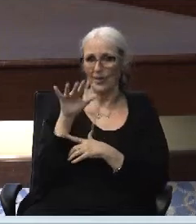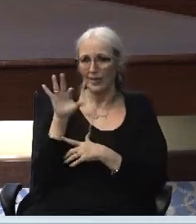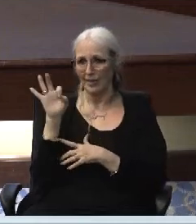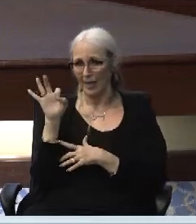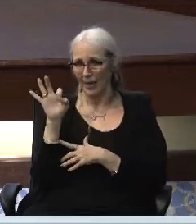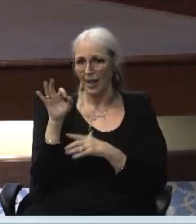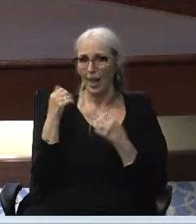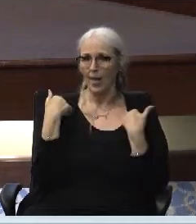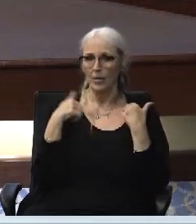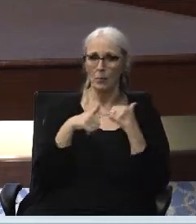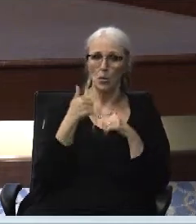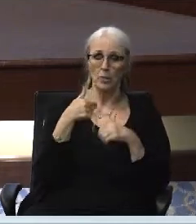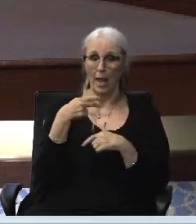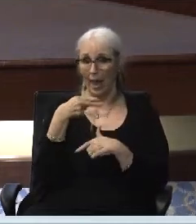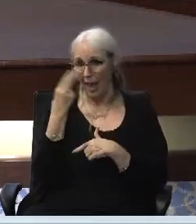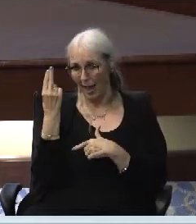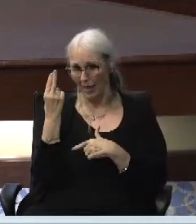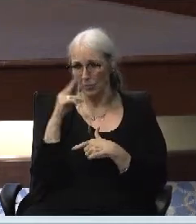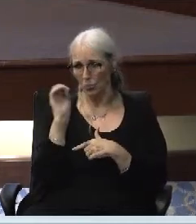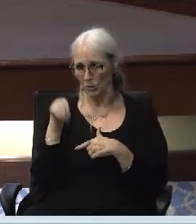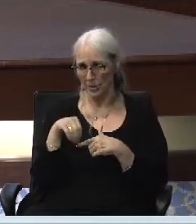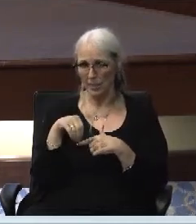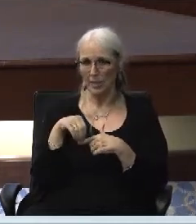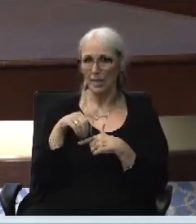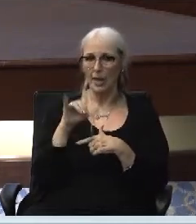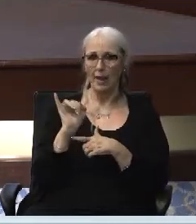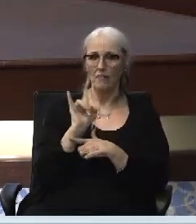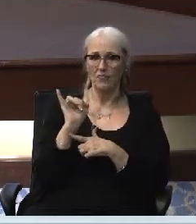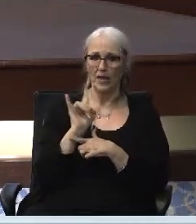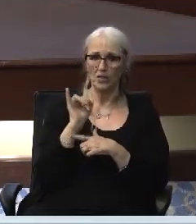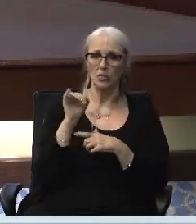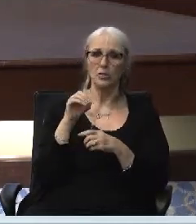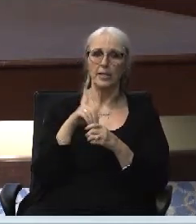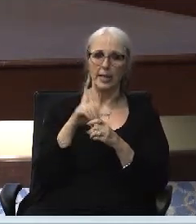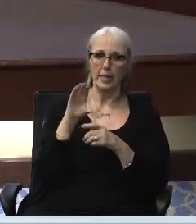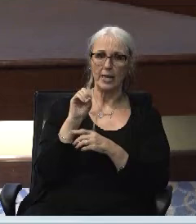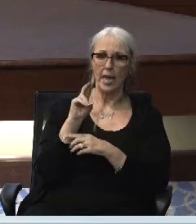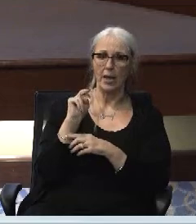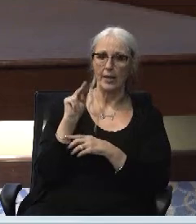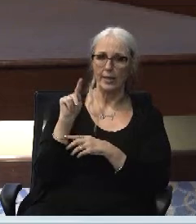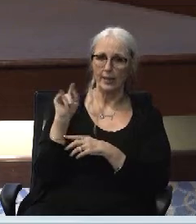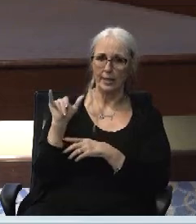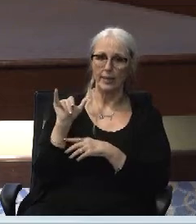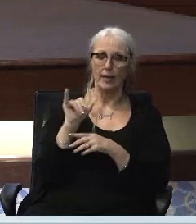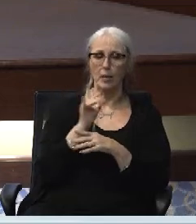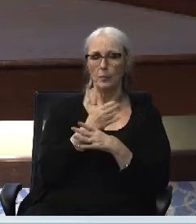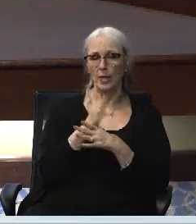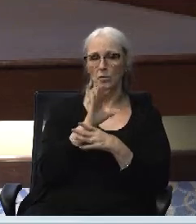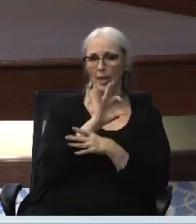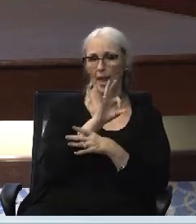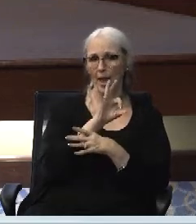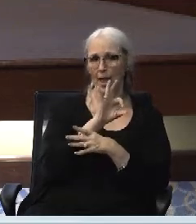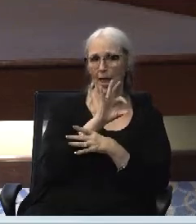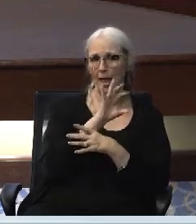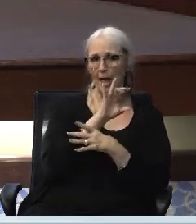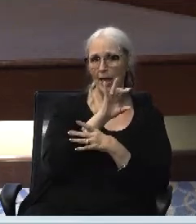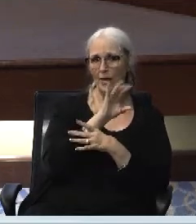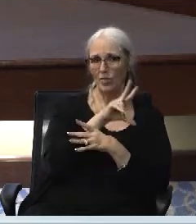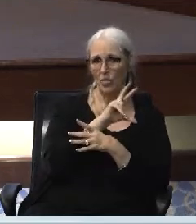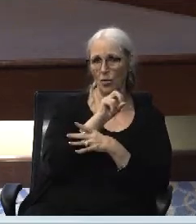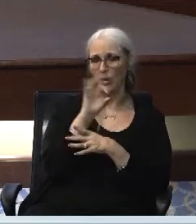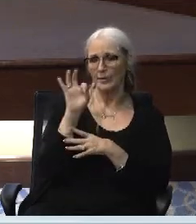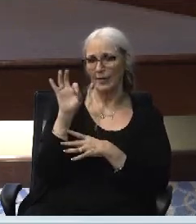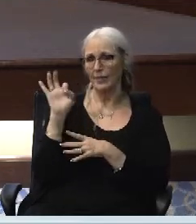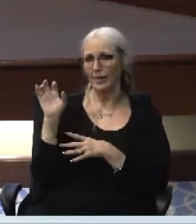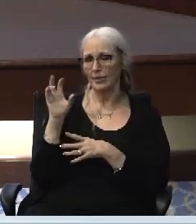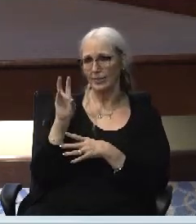have had the highest percentage of COVID-19 infections in the county, and those between the ages of 30 and 79 make up the highest percentage of